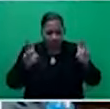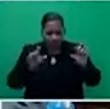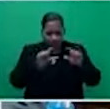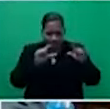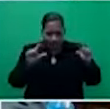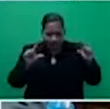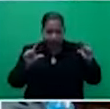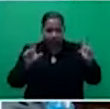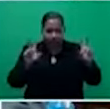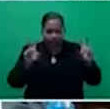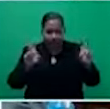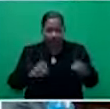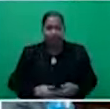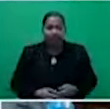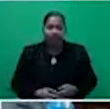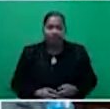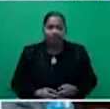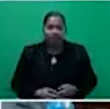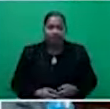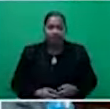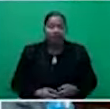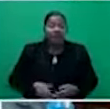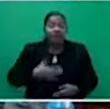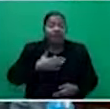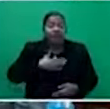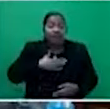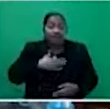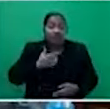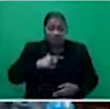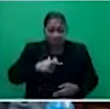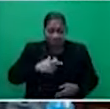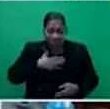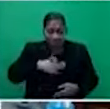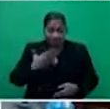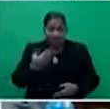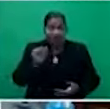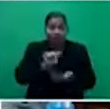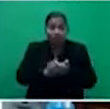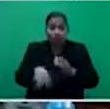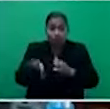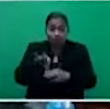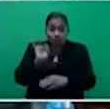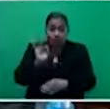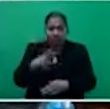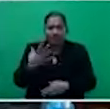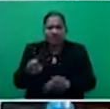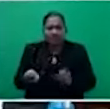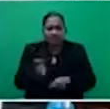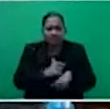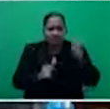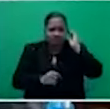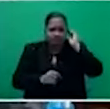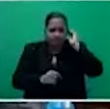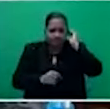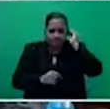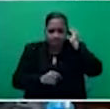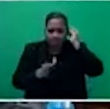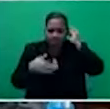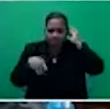when, they used to wanted to have the right to vote. And there was a J.J. Ragg, we all know the Ragg